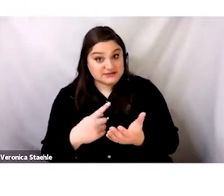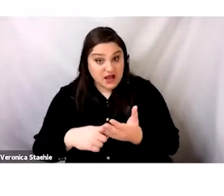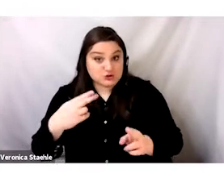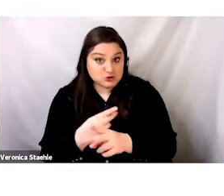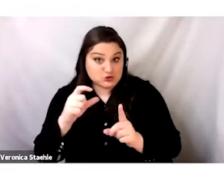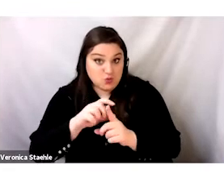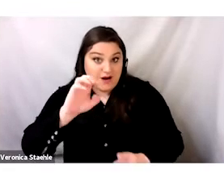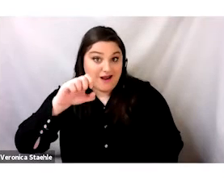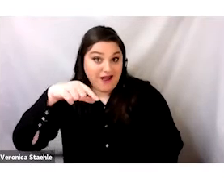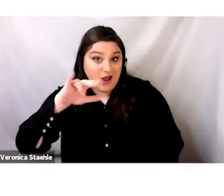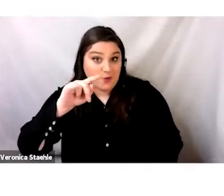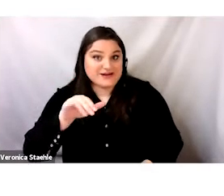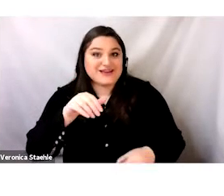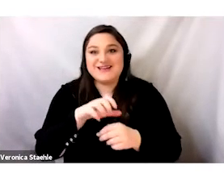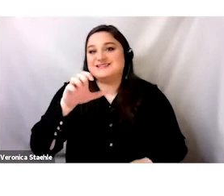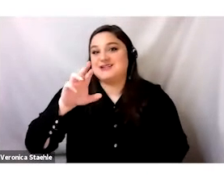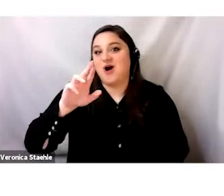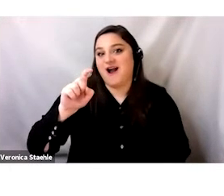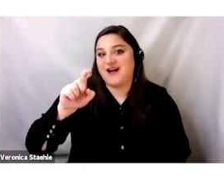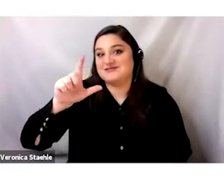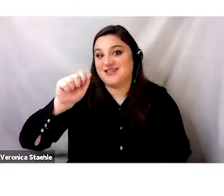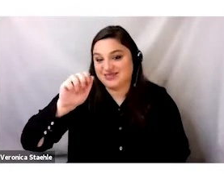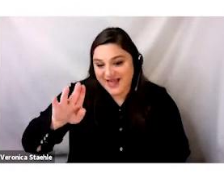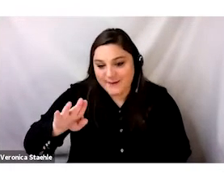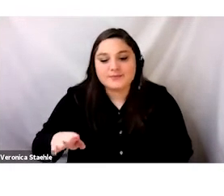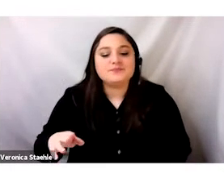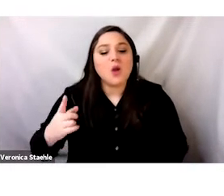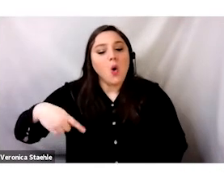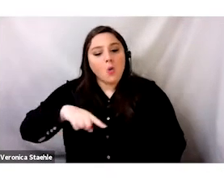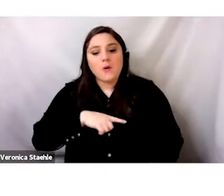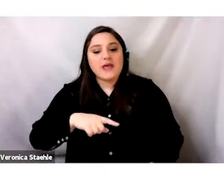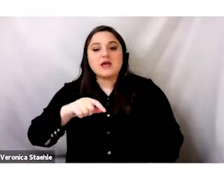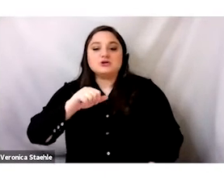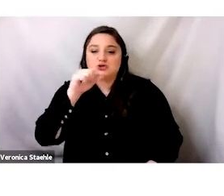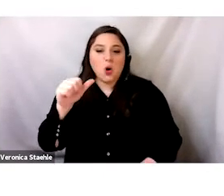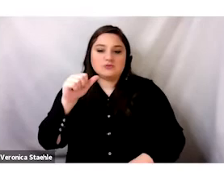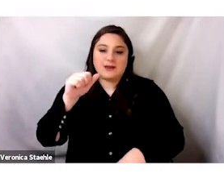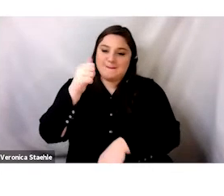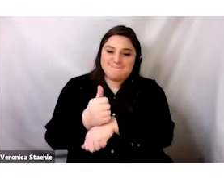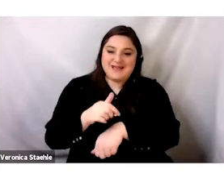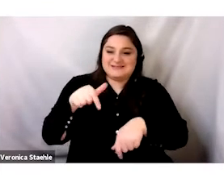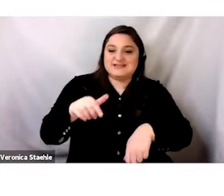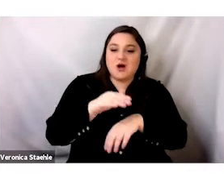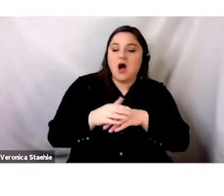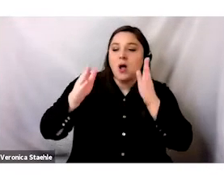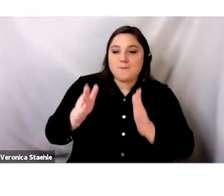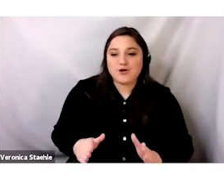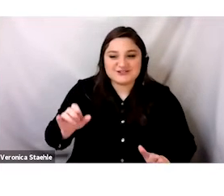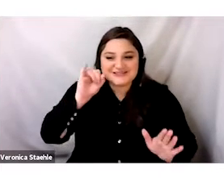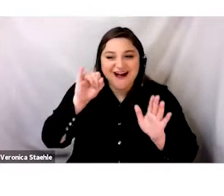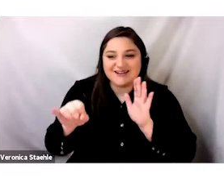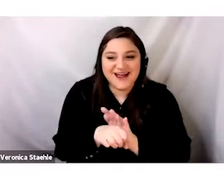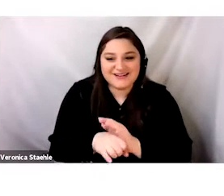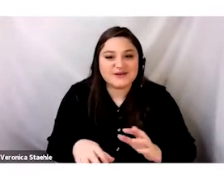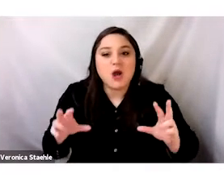talk about when outcomes are not predictable based on someone's identity. And so when we say racial equity, we are talking about when outcomes are